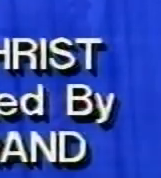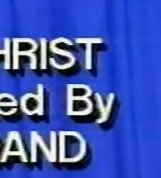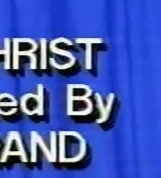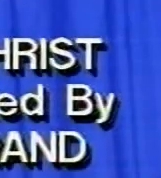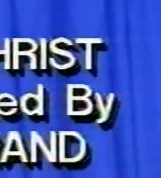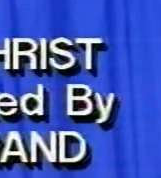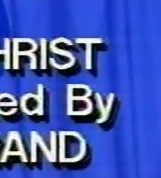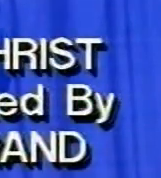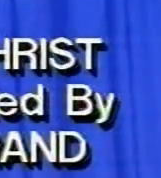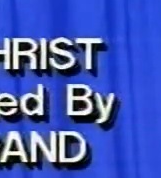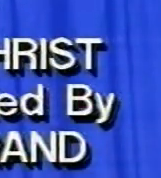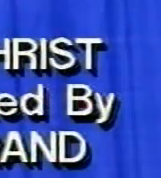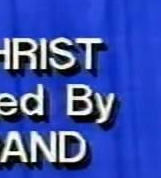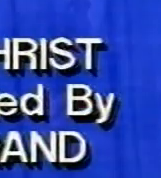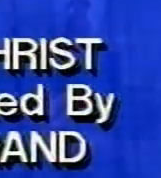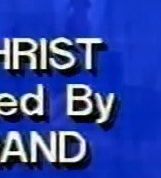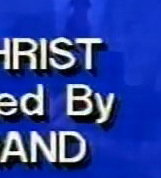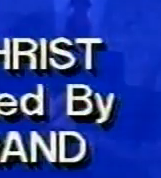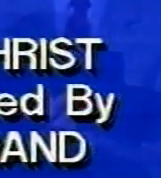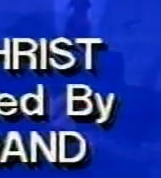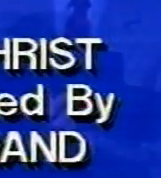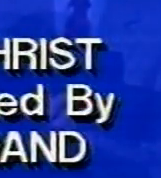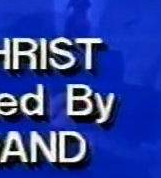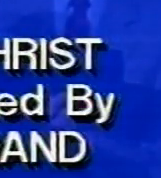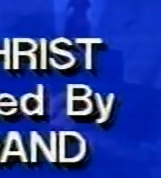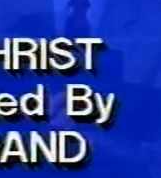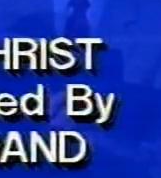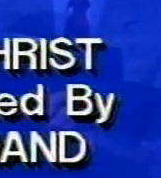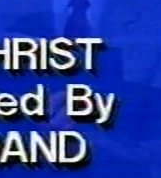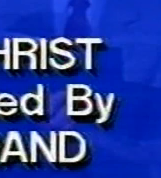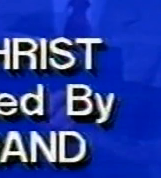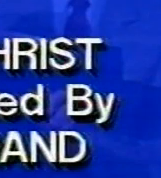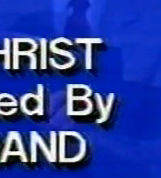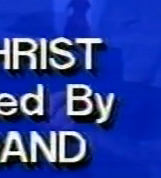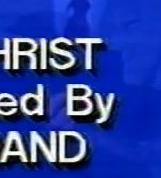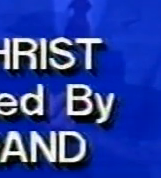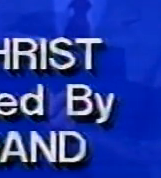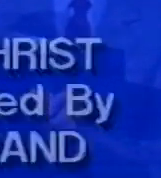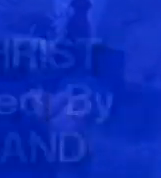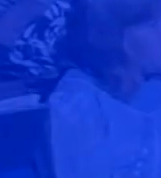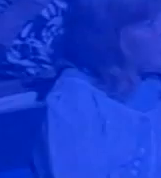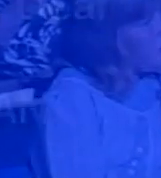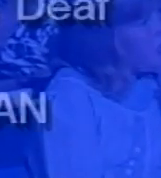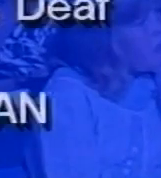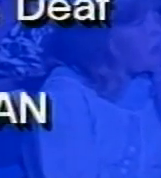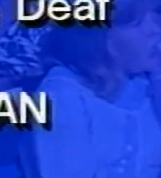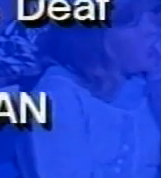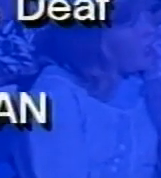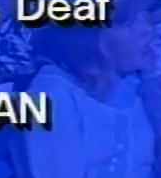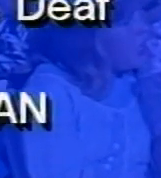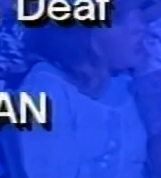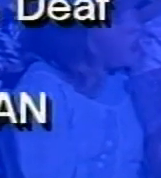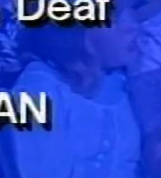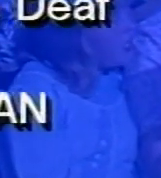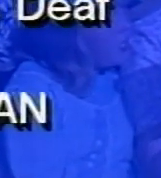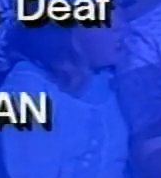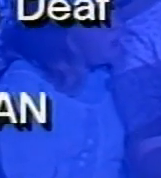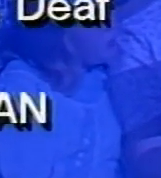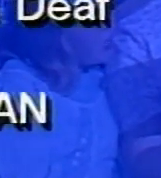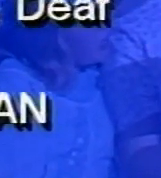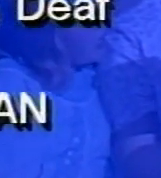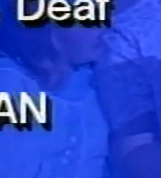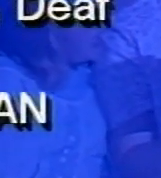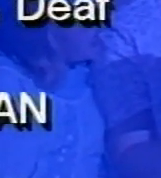hear Him say well done Won't it be grand to